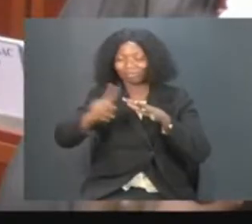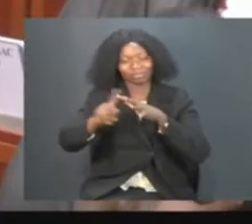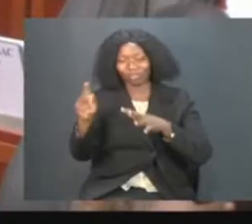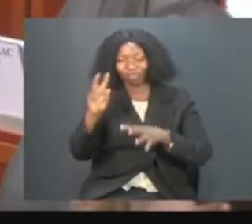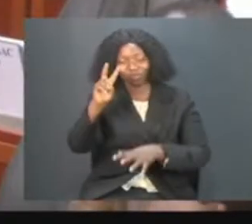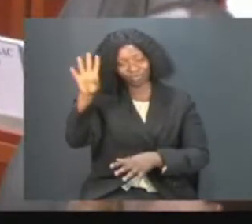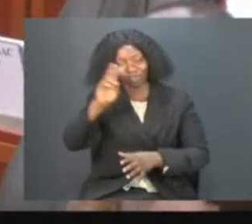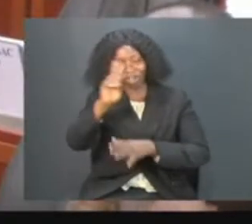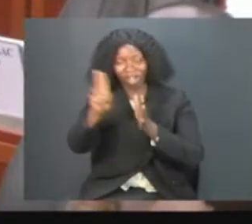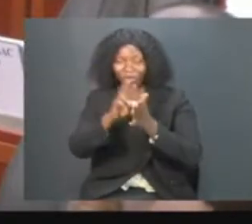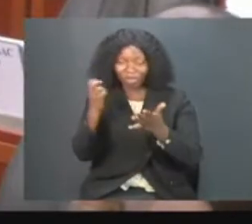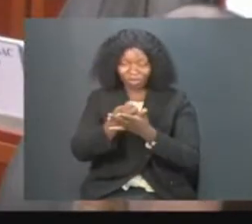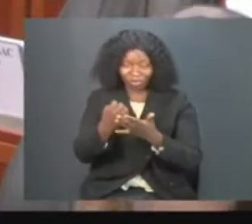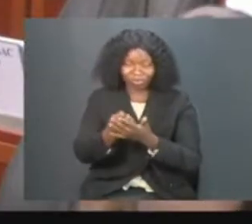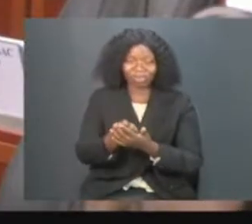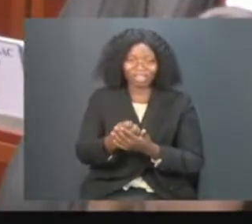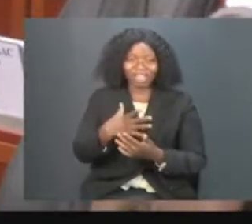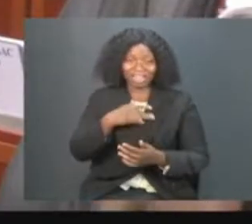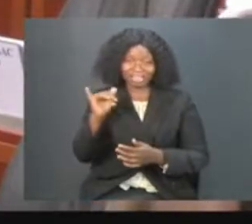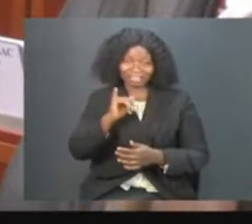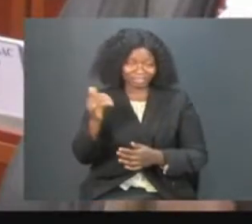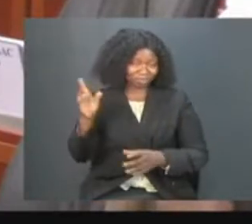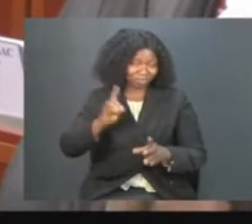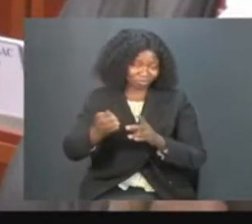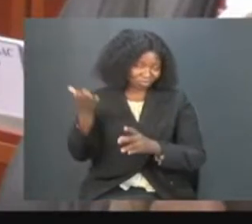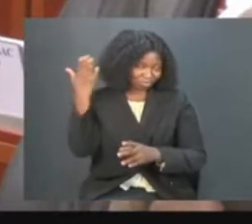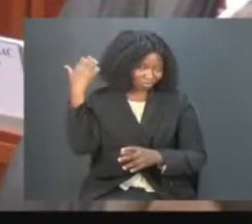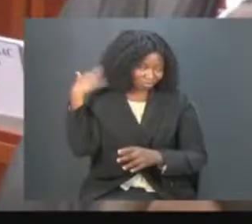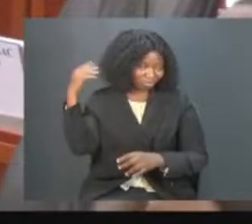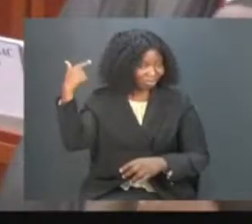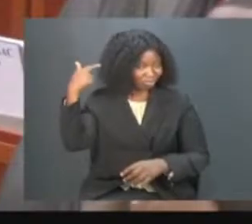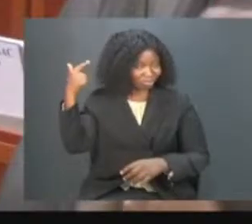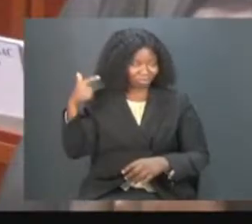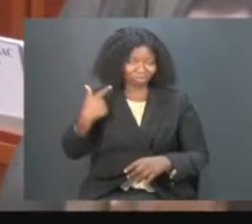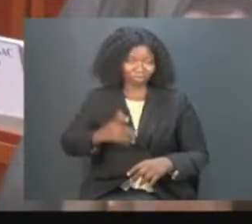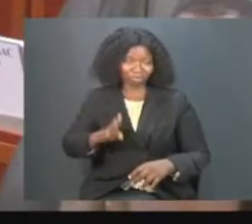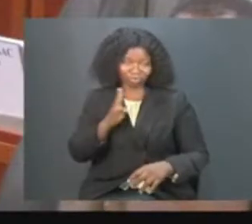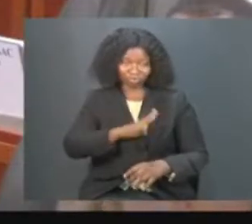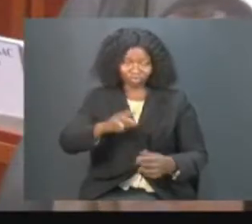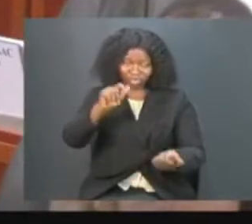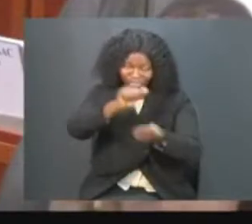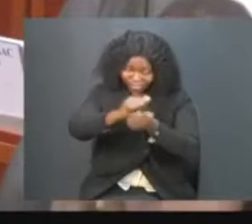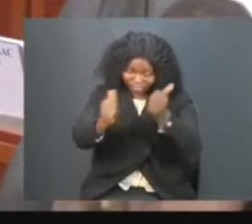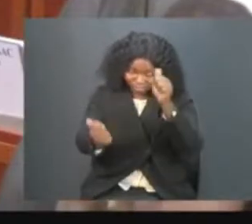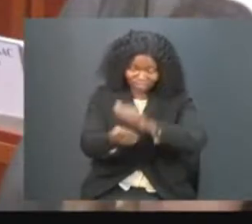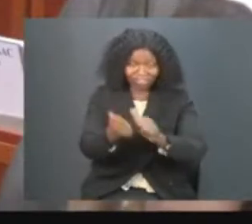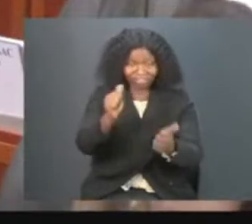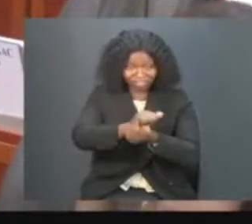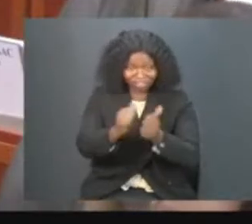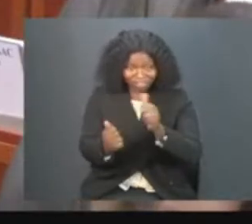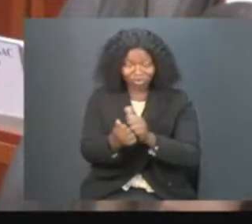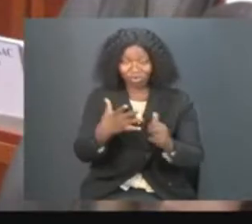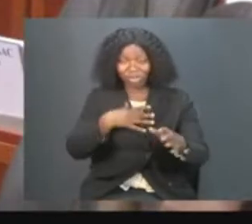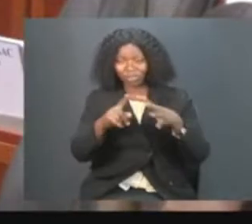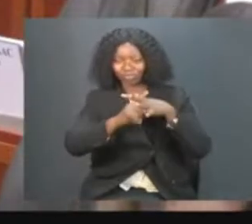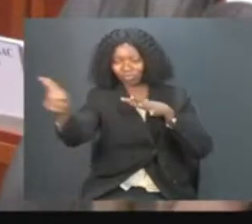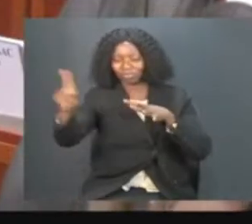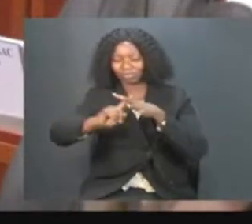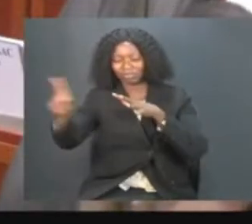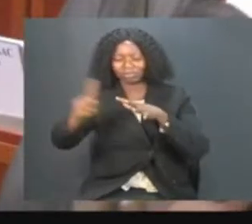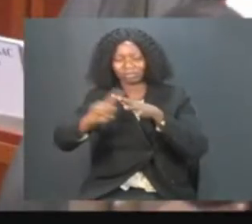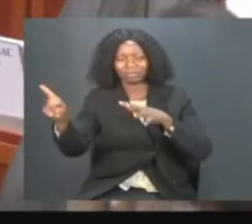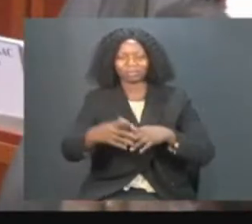bill like you did to Gold Board, because this will be a game changer. And we know you like to walk out. So,